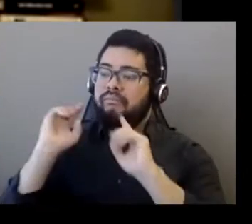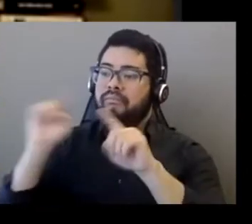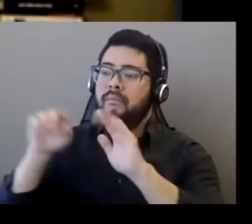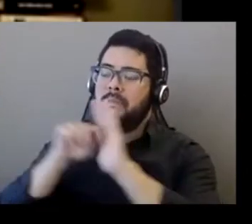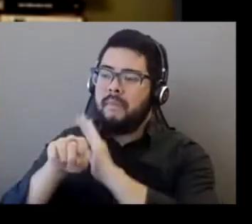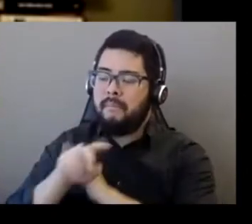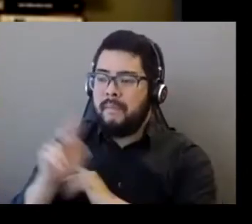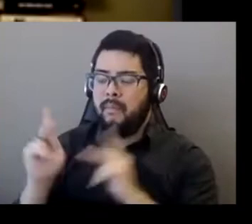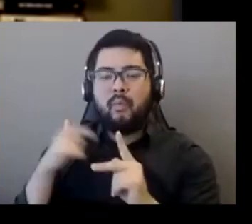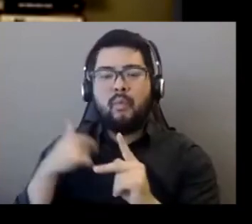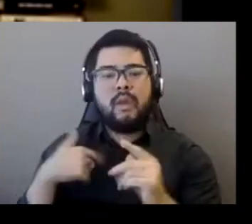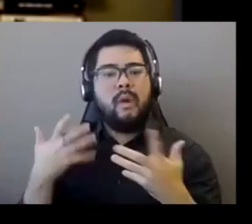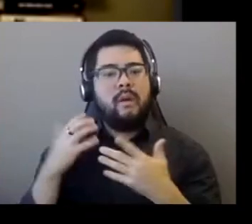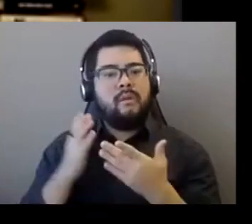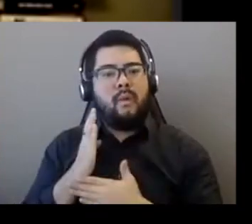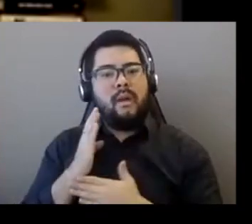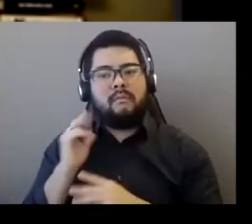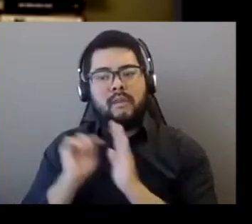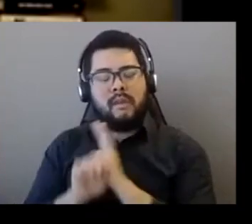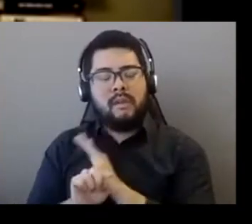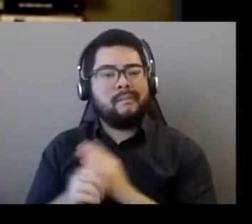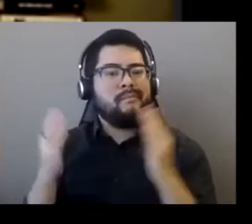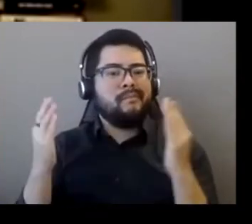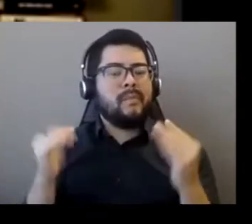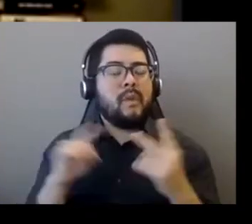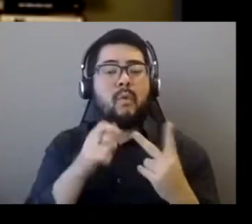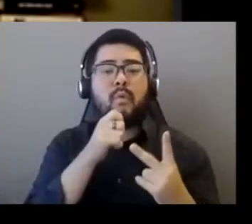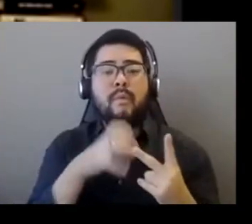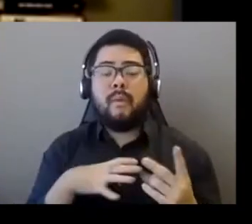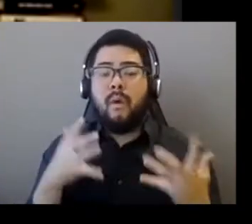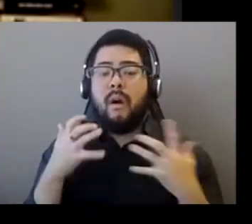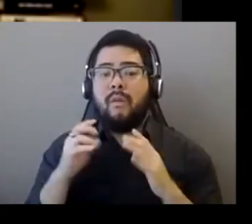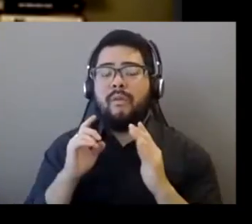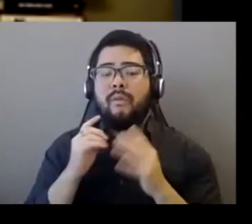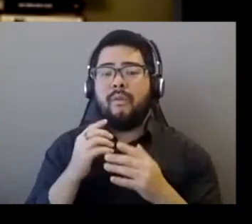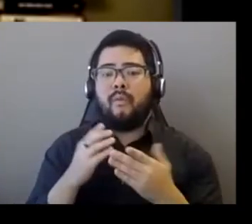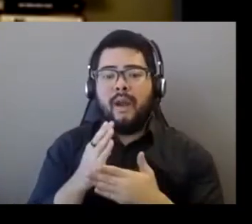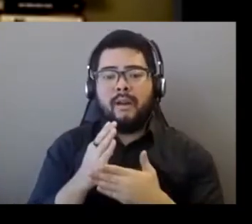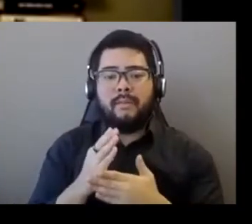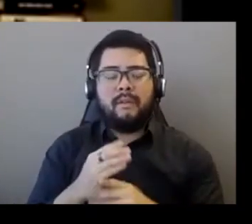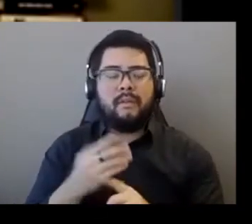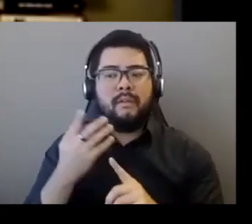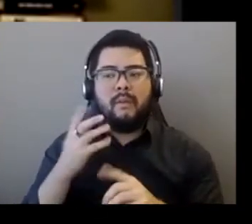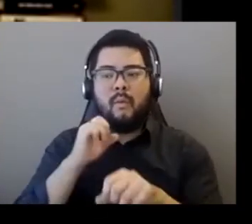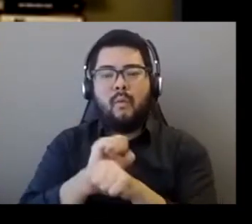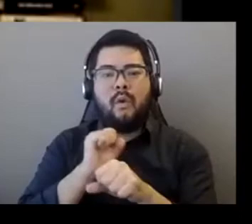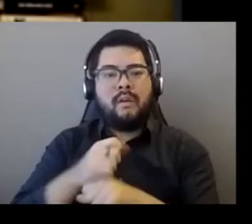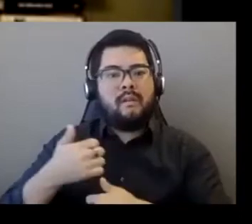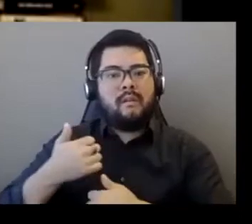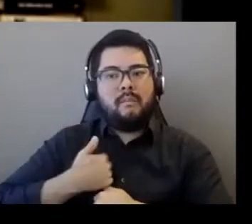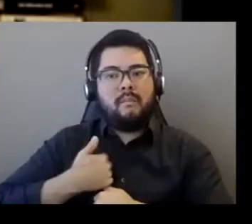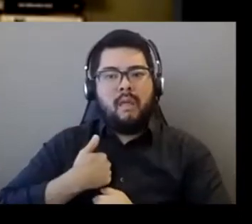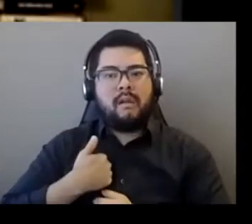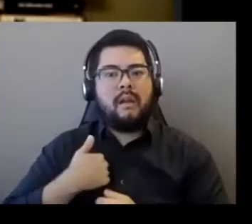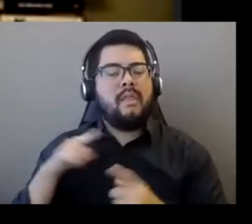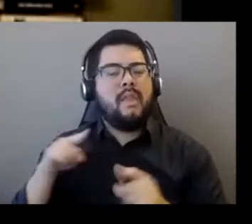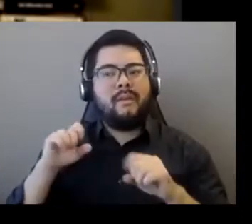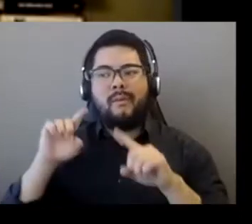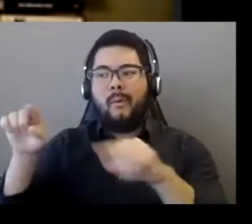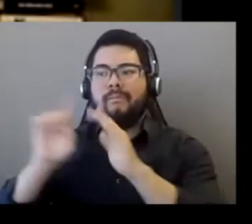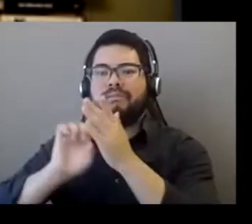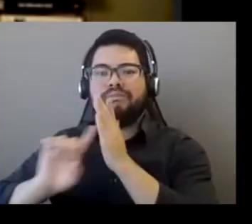right to kill. You know, women want the right to be at the front lines of the US military so they can kill Venezuelans. And, it's